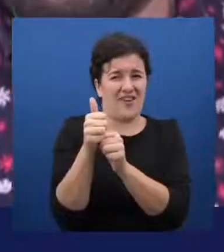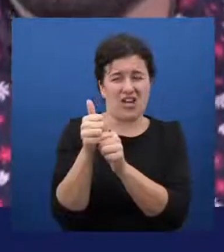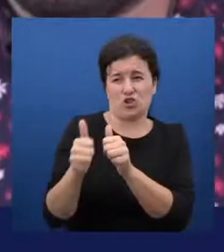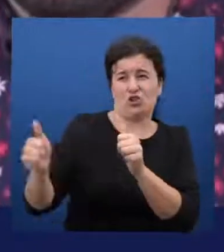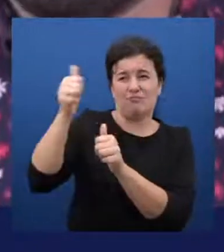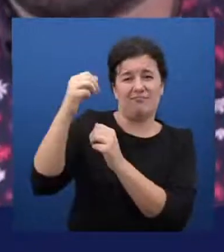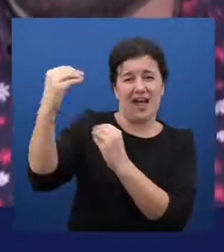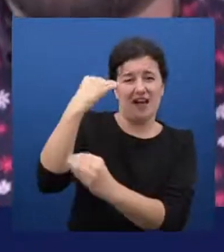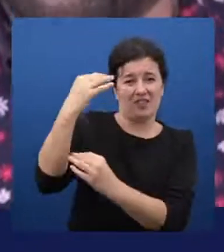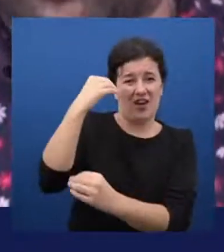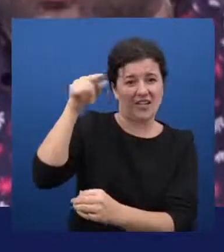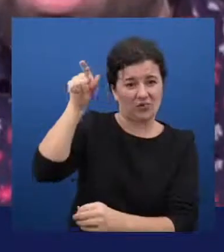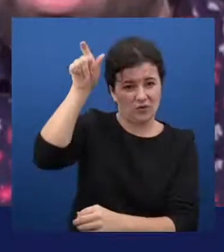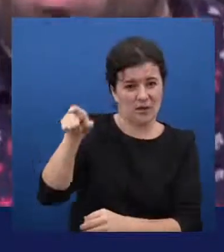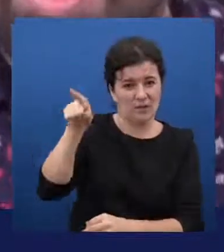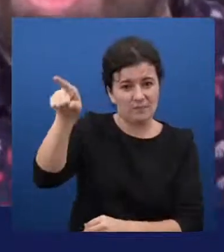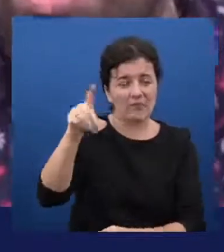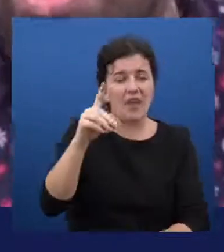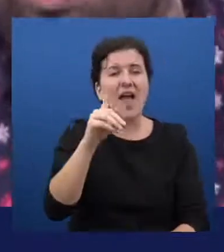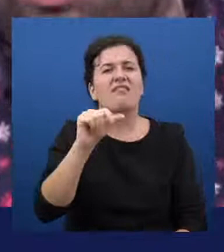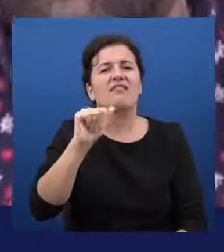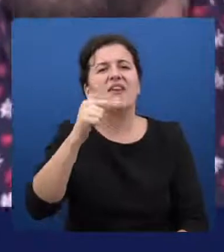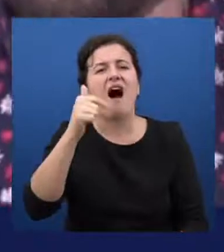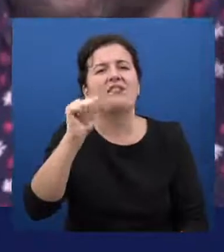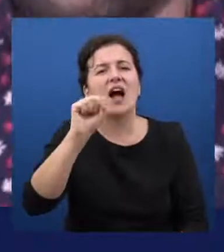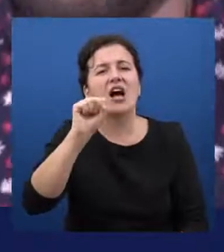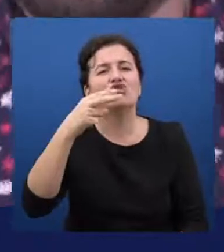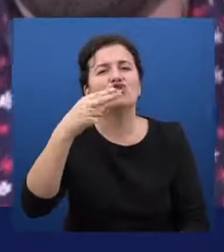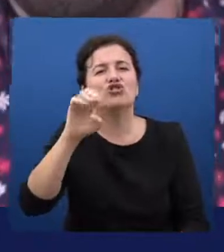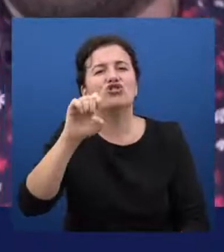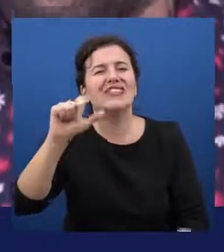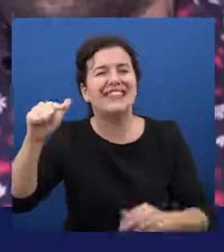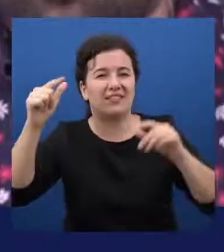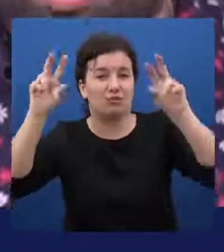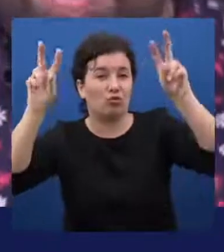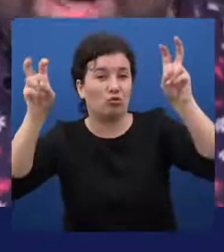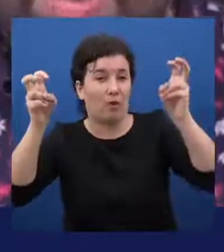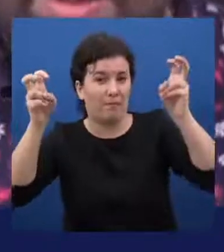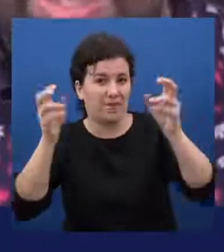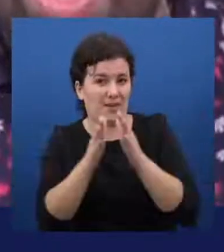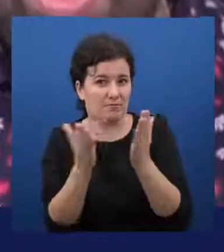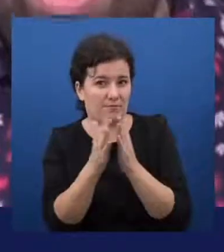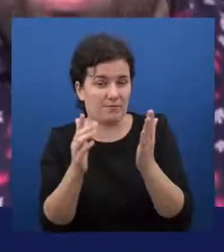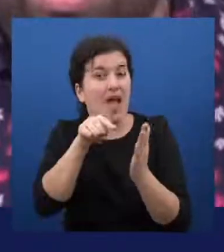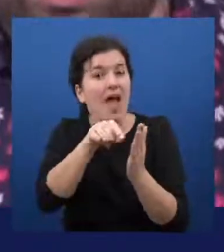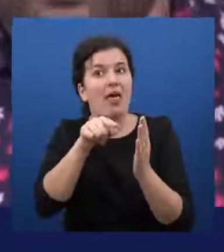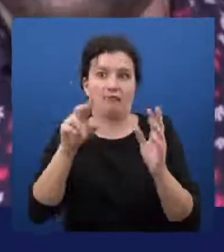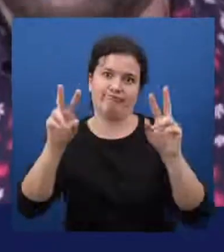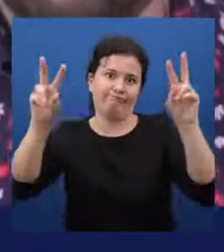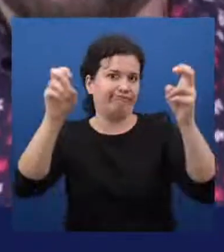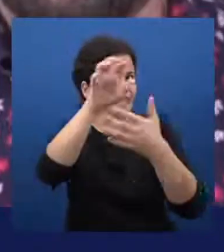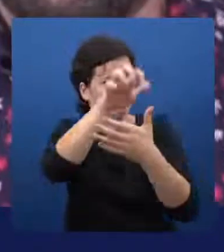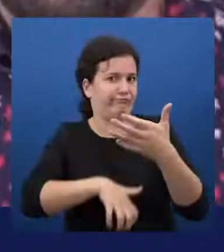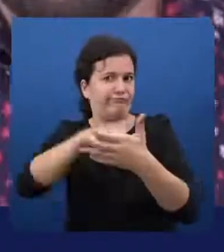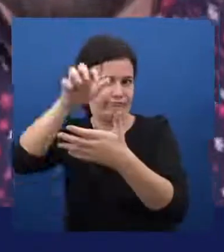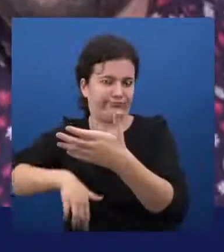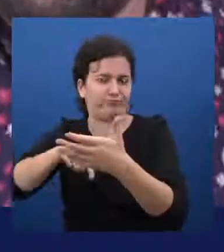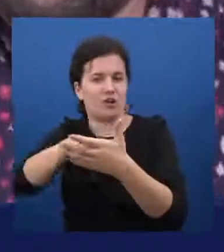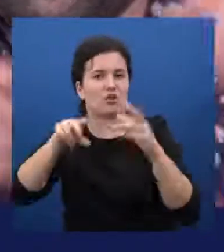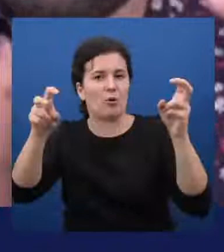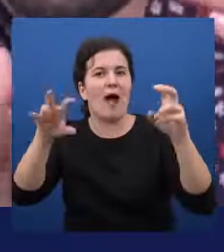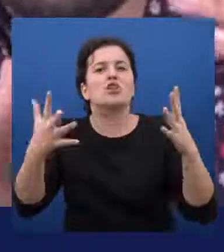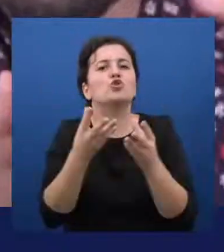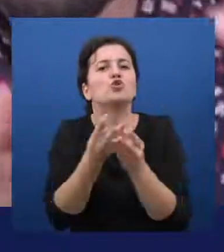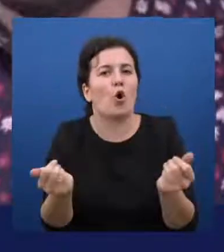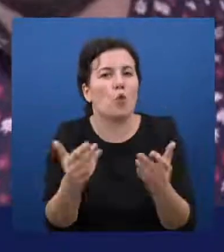a paper called Data Sheets, which in theory is supposed to solve this problem. In essence, what you do is you have a